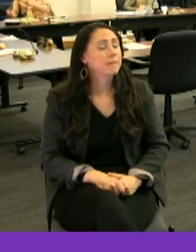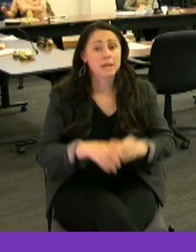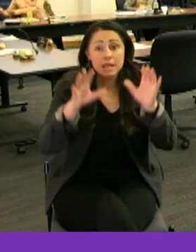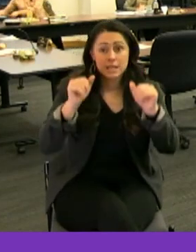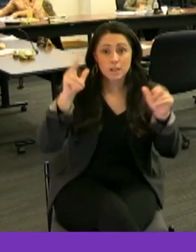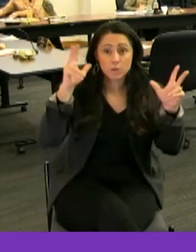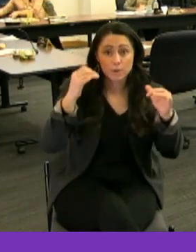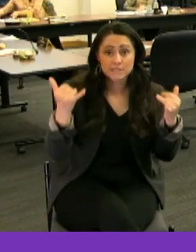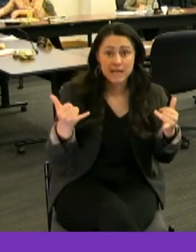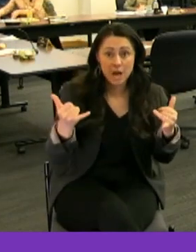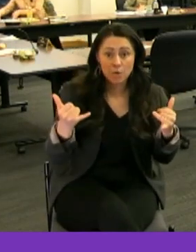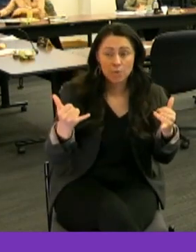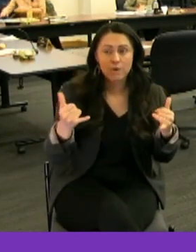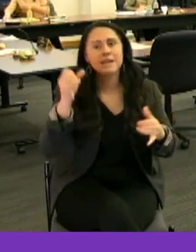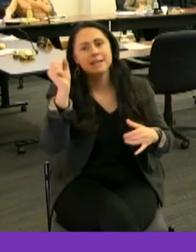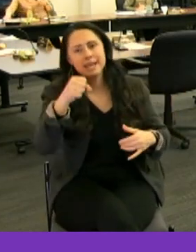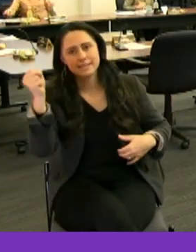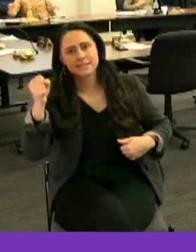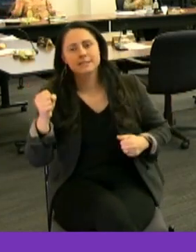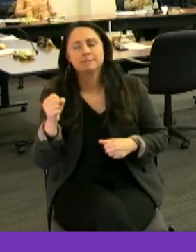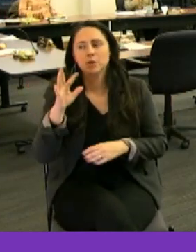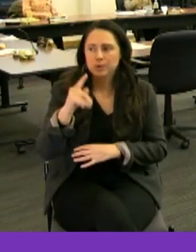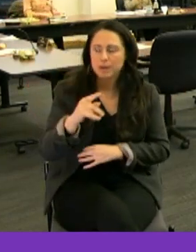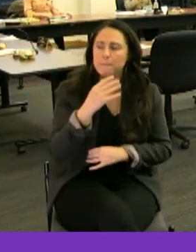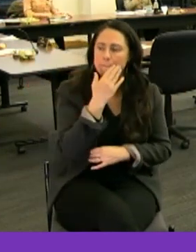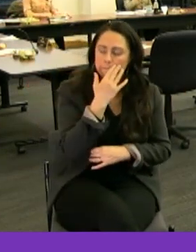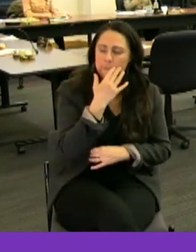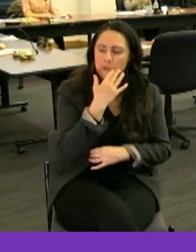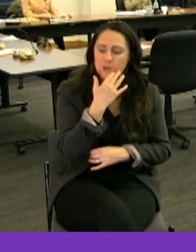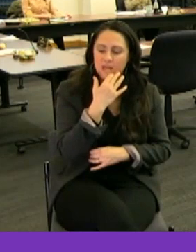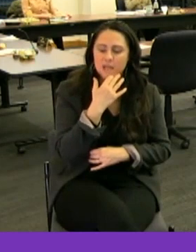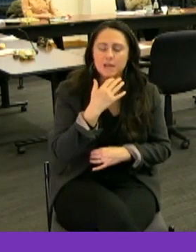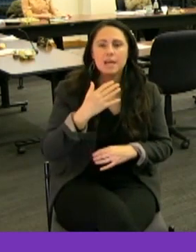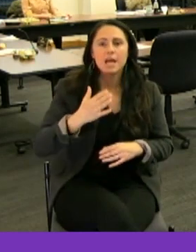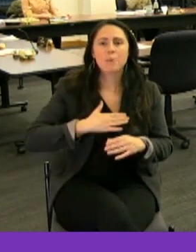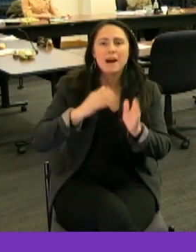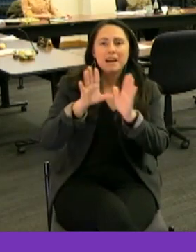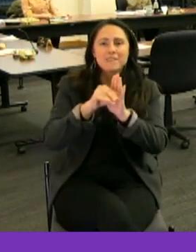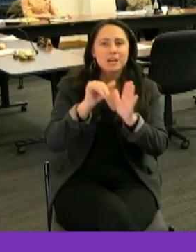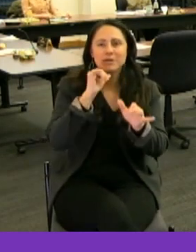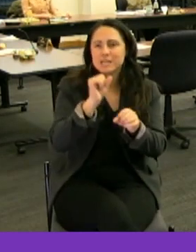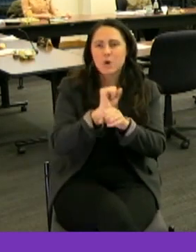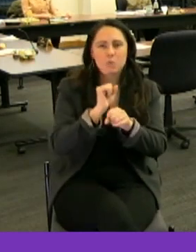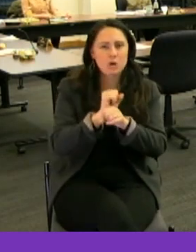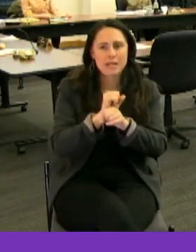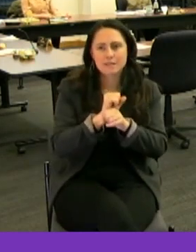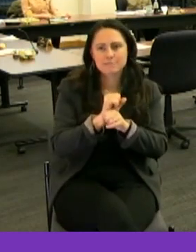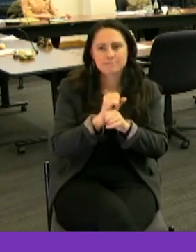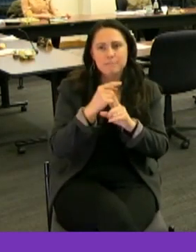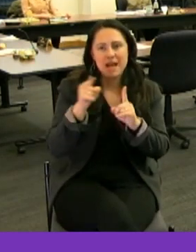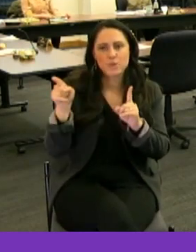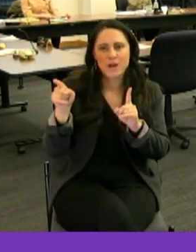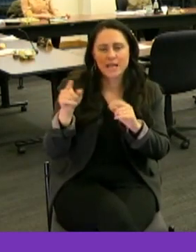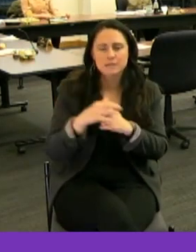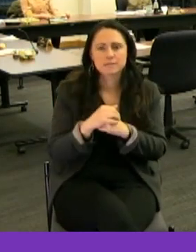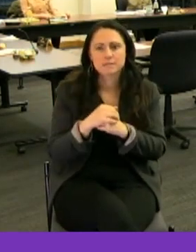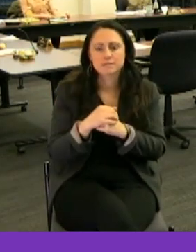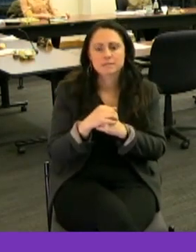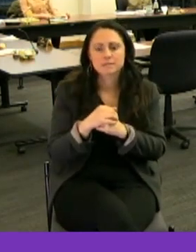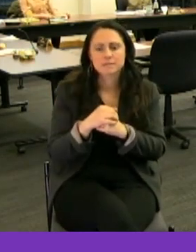Can you hear us now? Yes. Okay. And my video is not working, by the way.